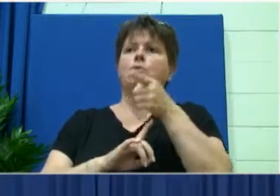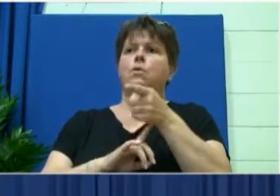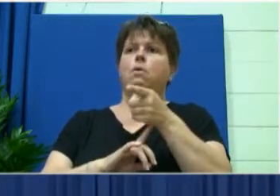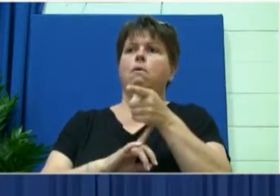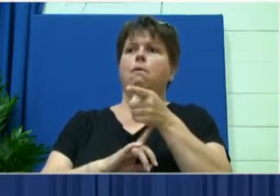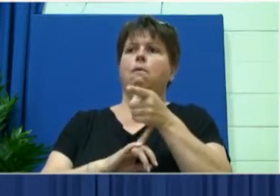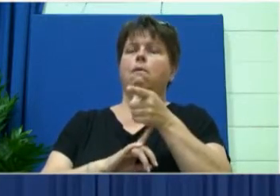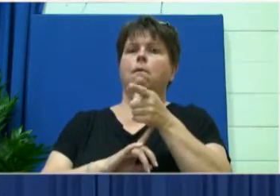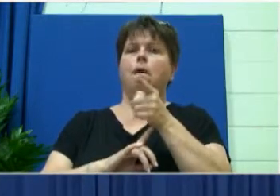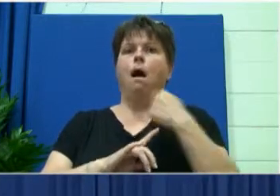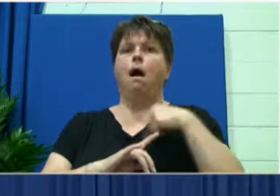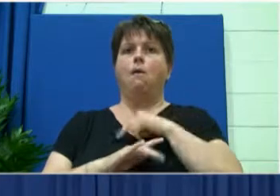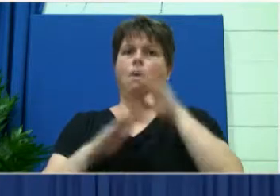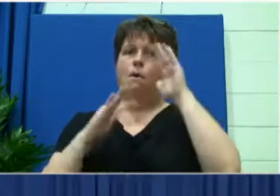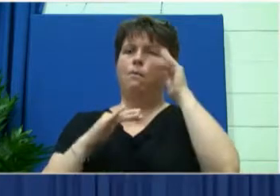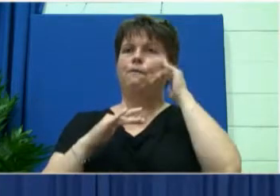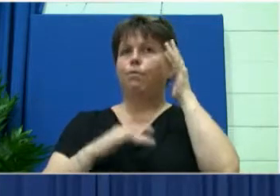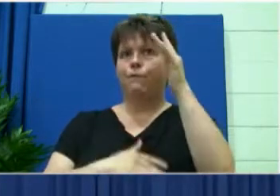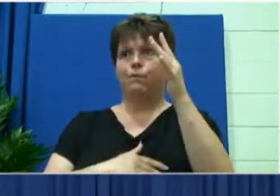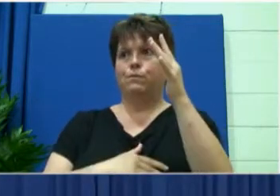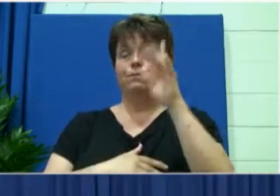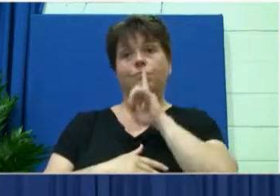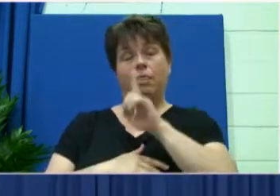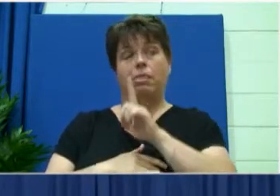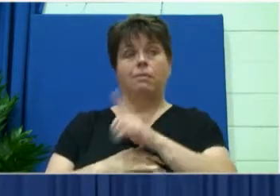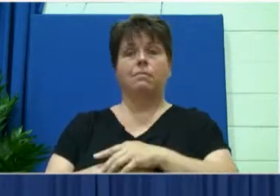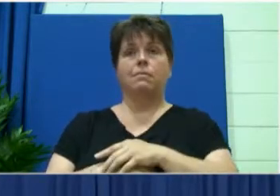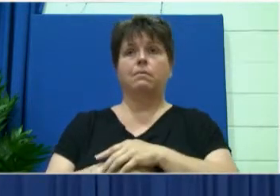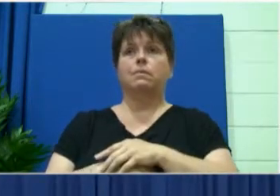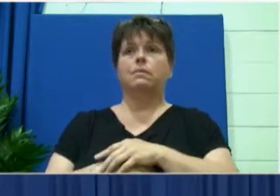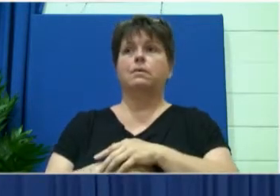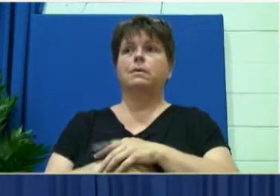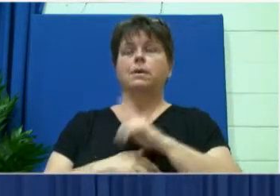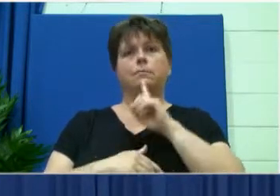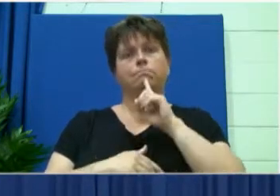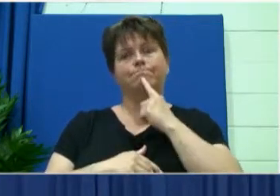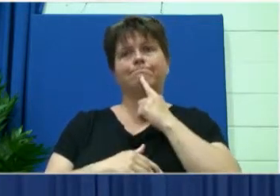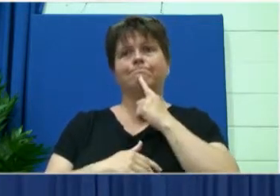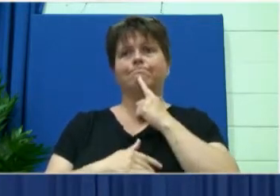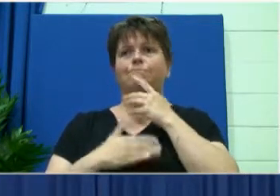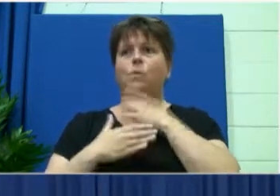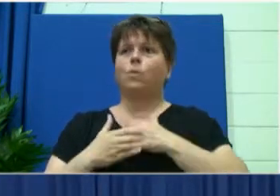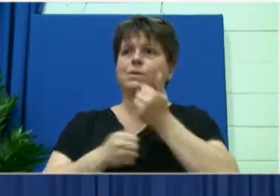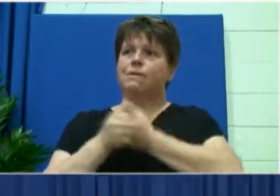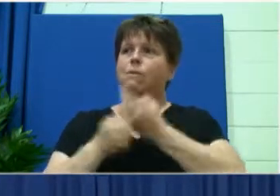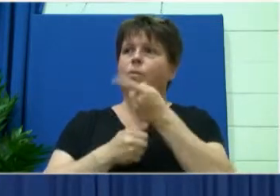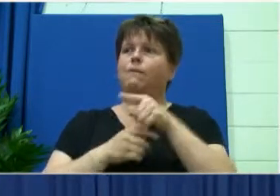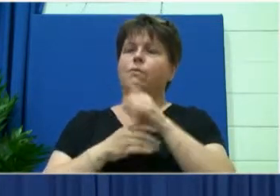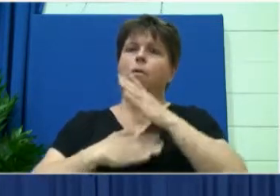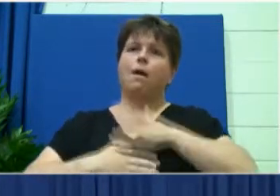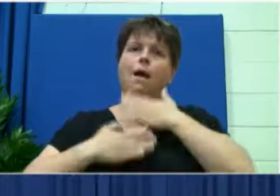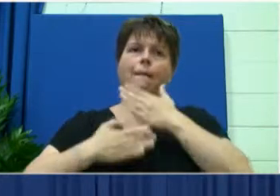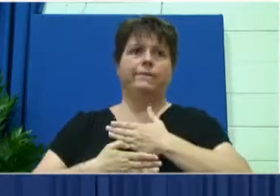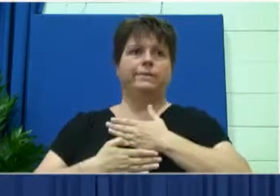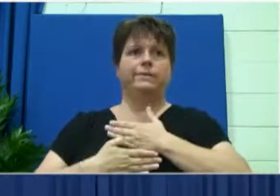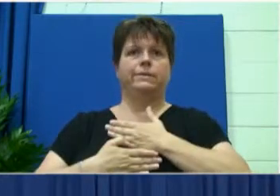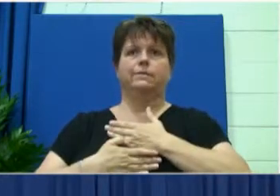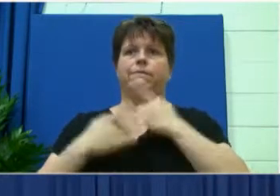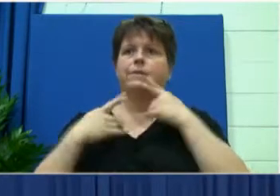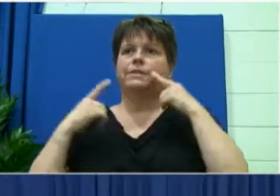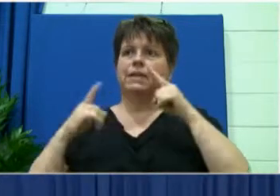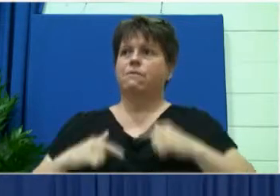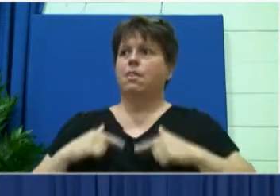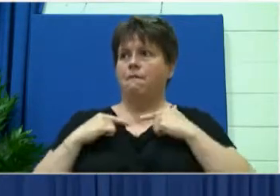are our hope for the future. I sincerely wish each and every one of you the happiness of a